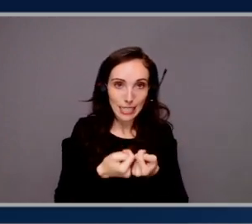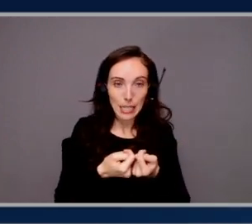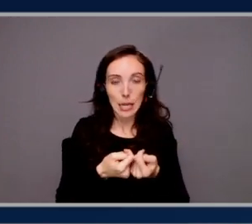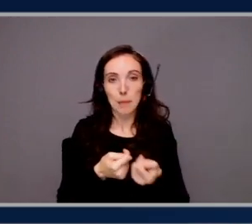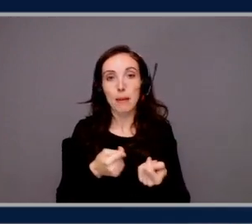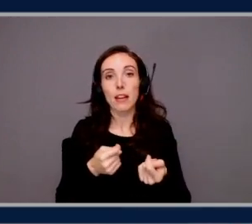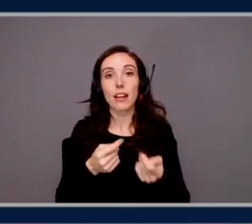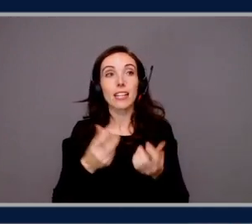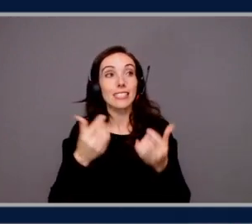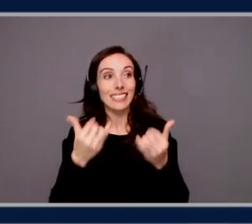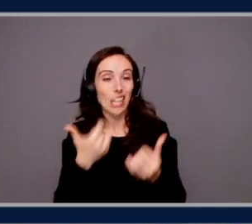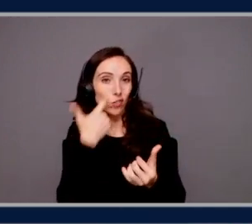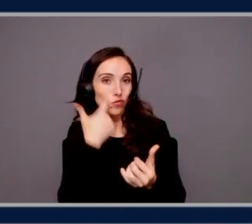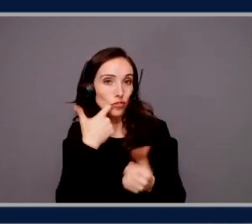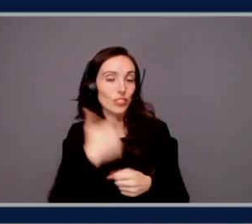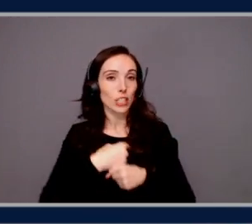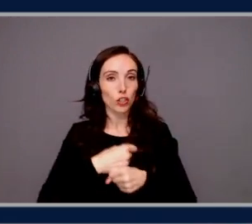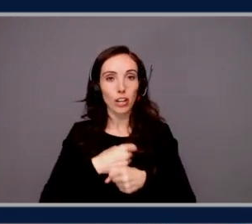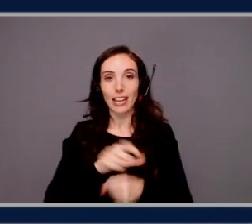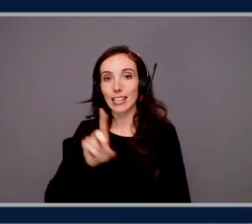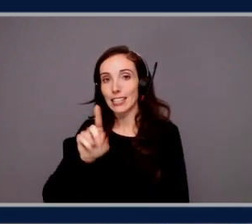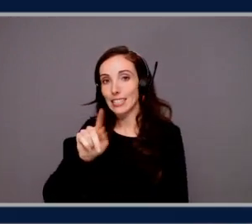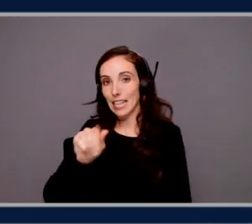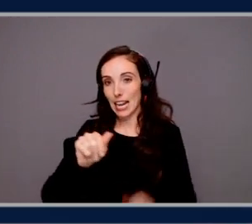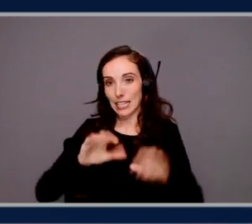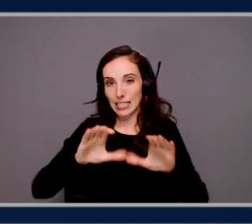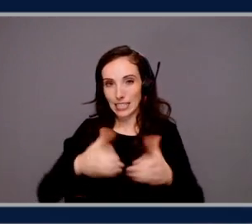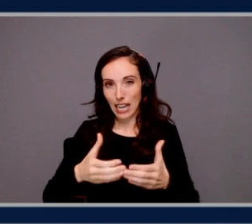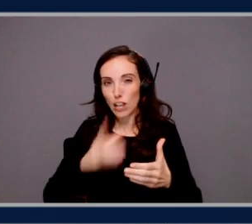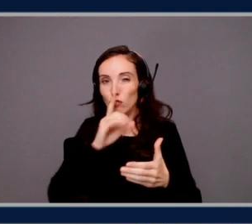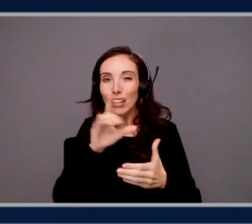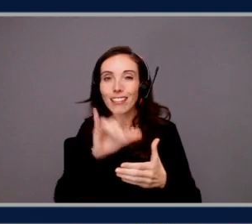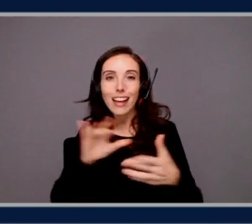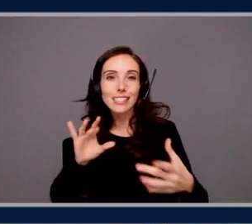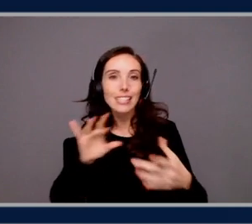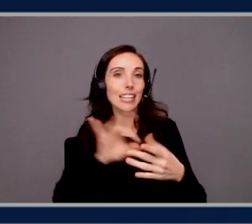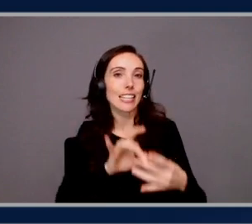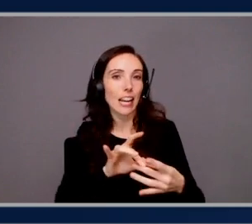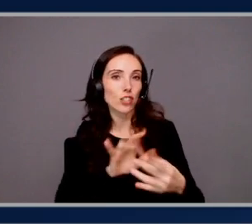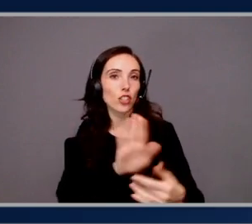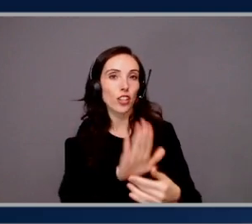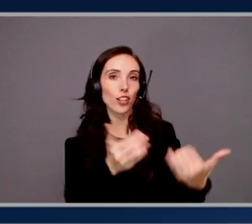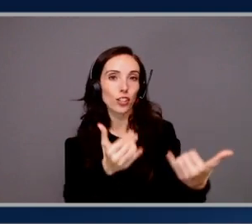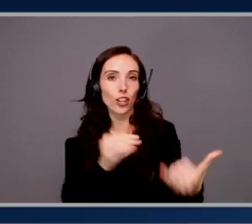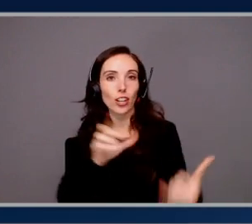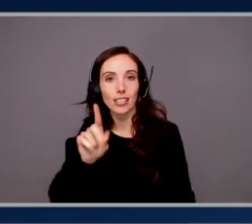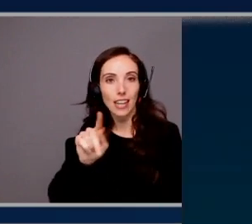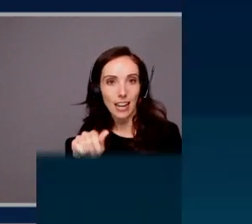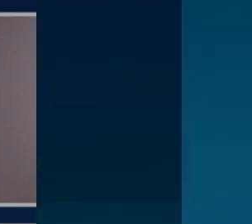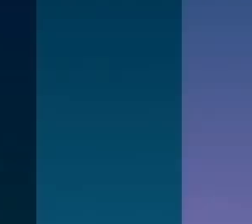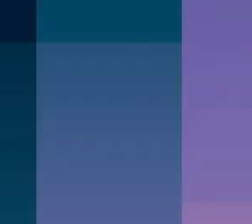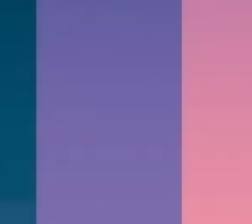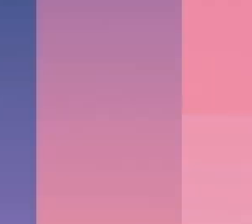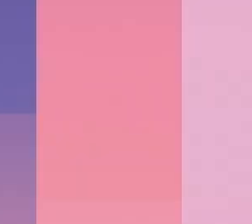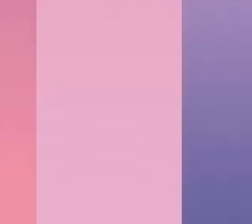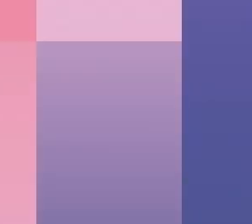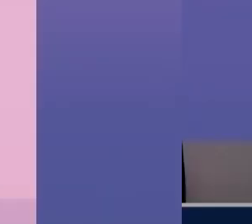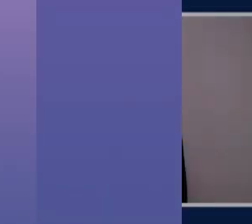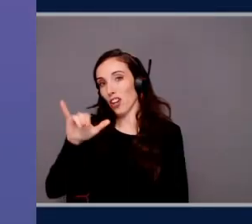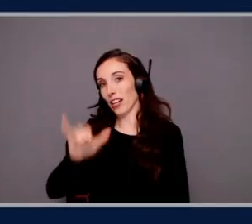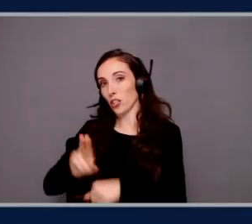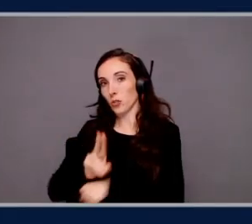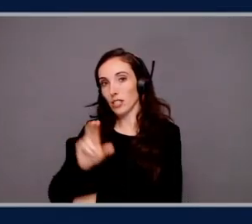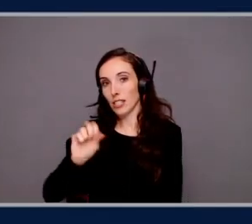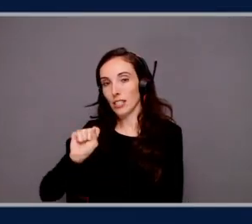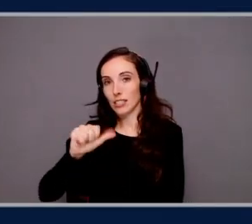newly created data set, which is really just a connection to their existing data set, is queryable on SageMaker. That is correct. So, yes. So you have a